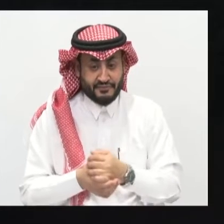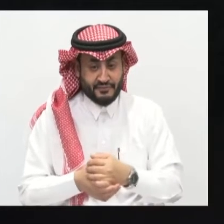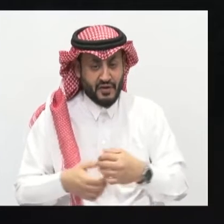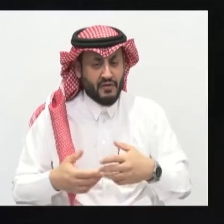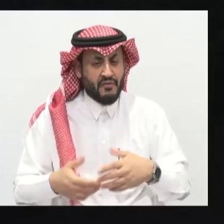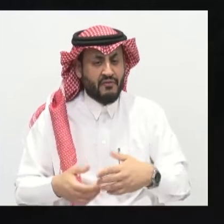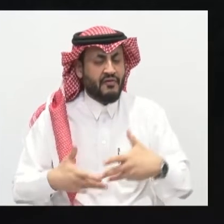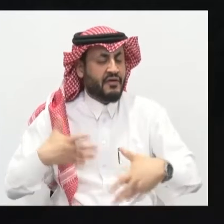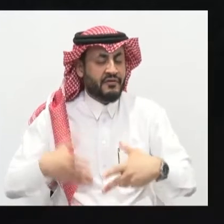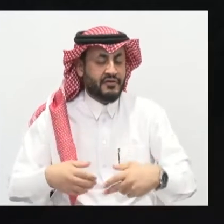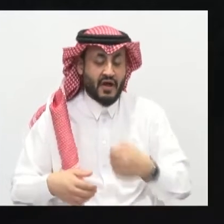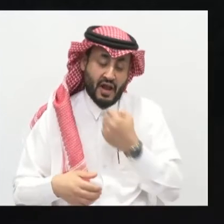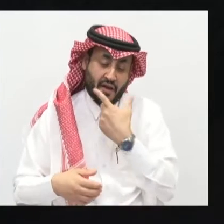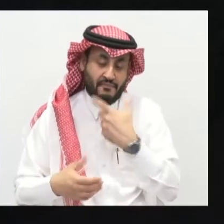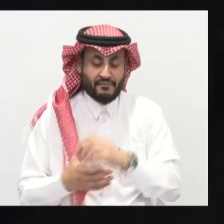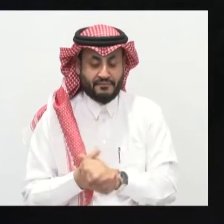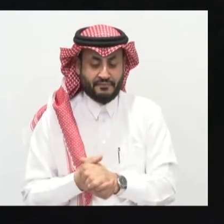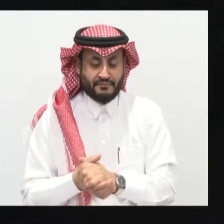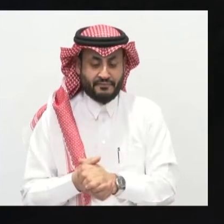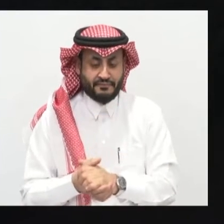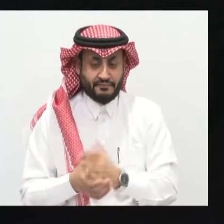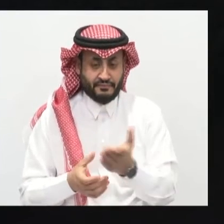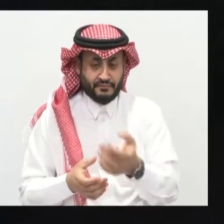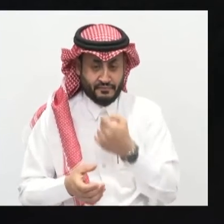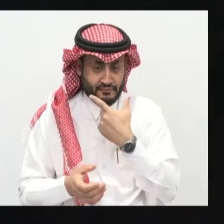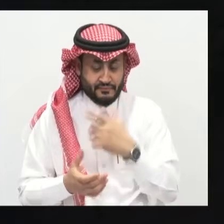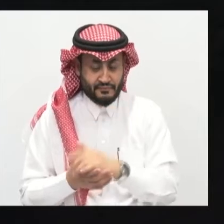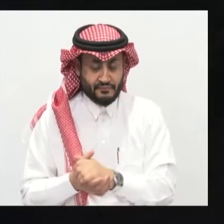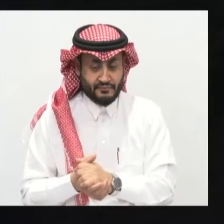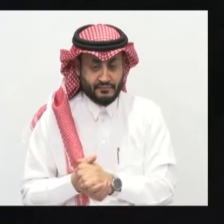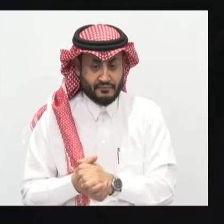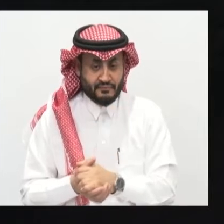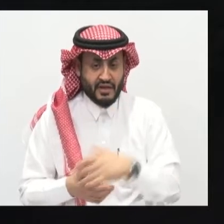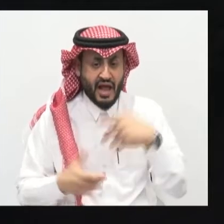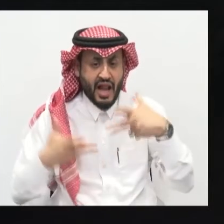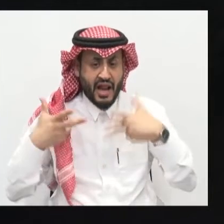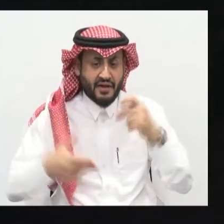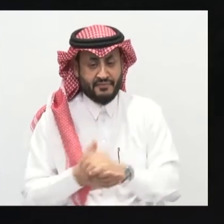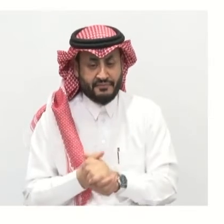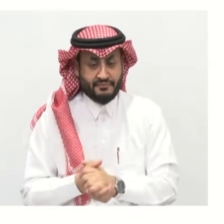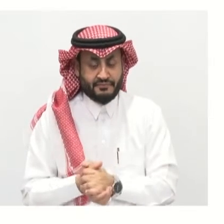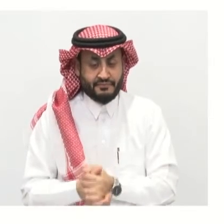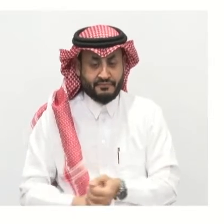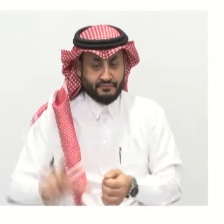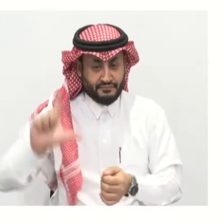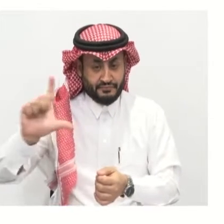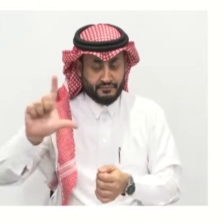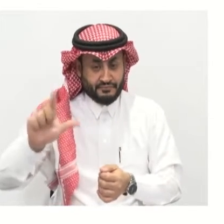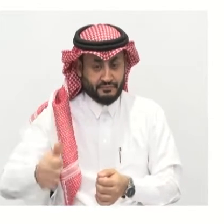feeling comfortable and happy too. So can we write this down? Can we write the word laugh? Let's do this together. Let's write the